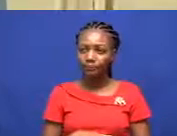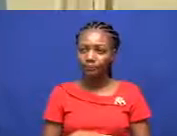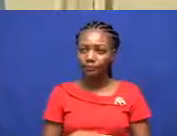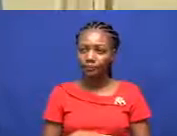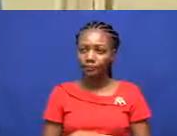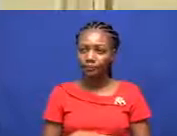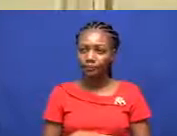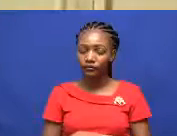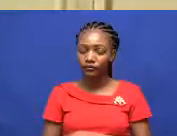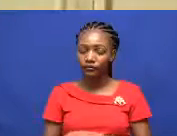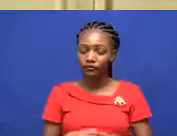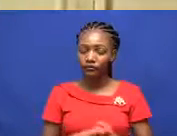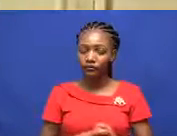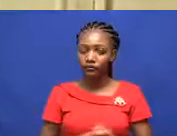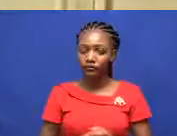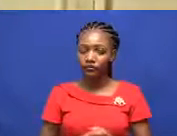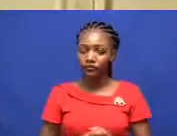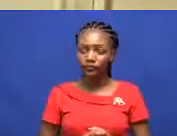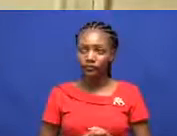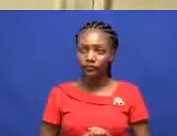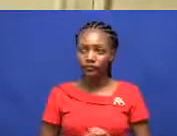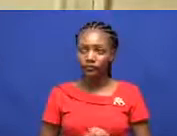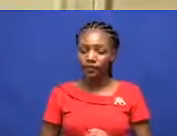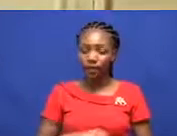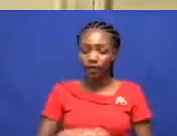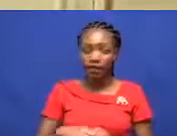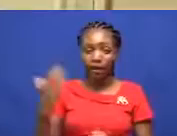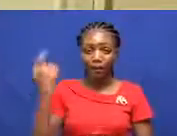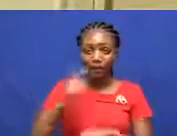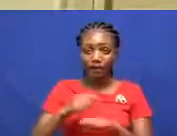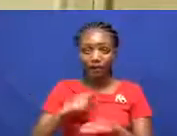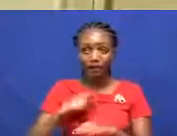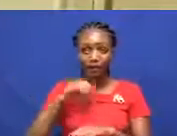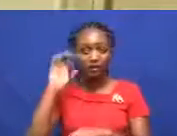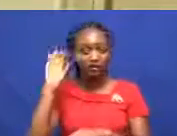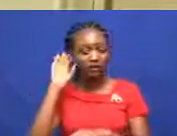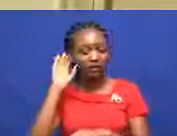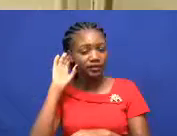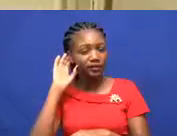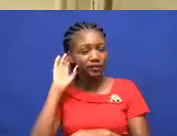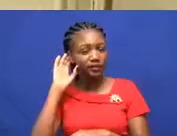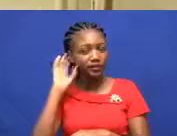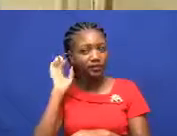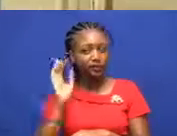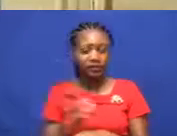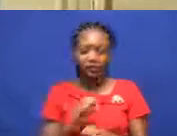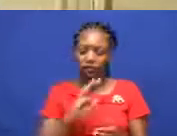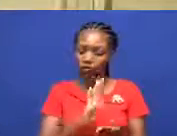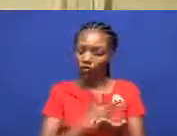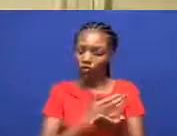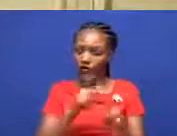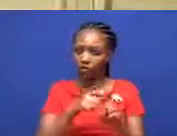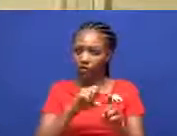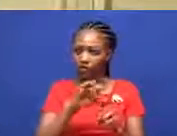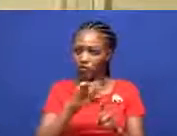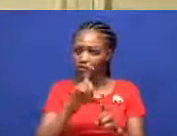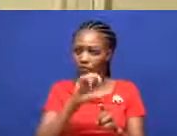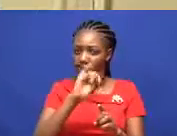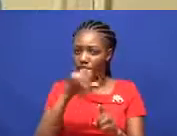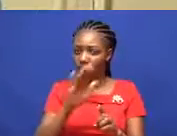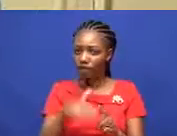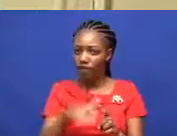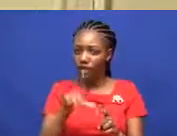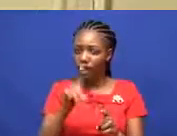nilikuwa nasikiza mix ya DJ Kalon sana. Sasa kwa